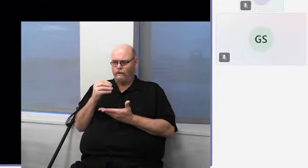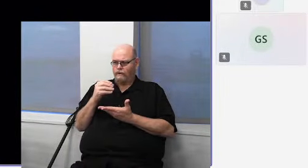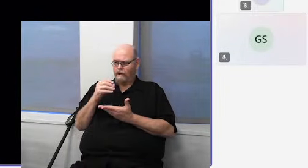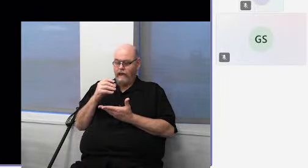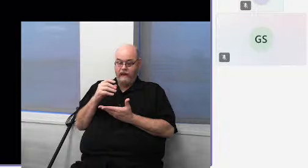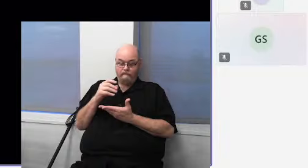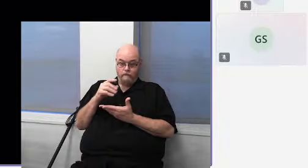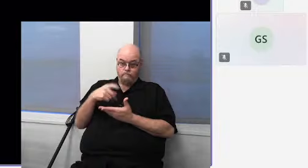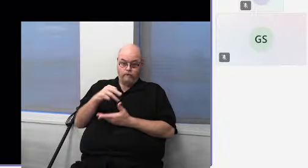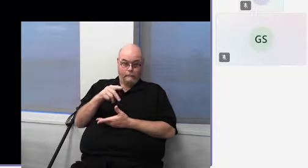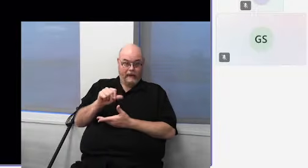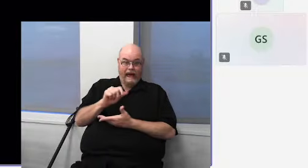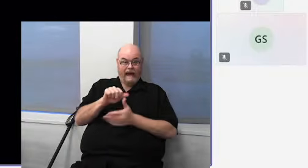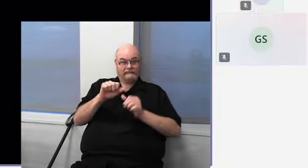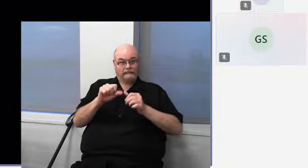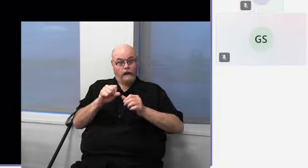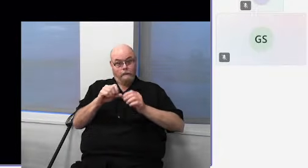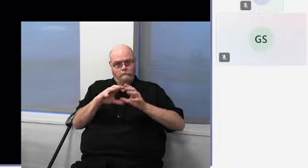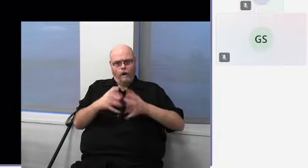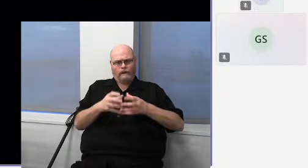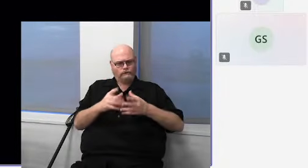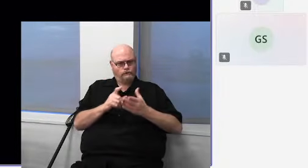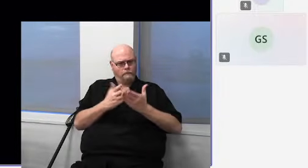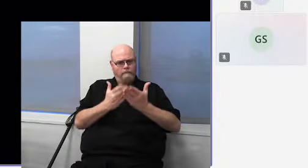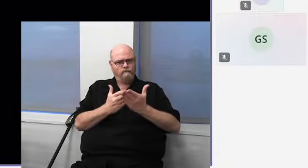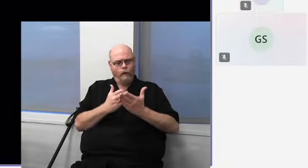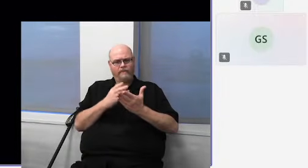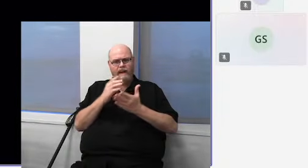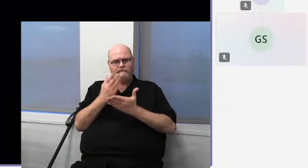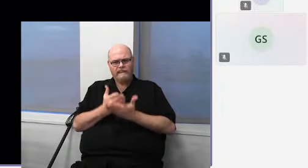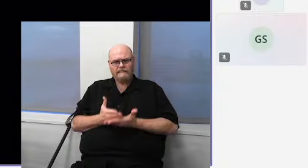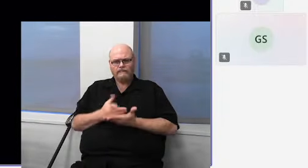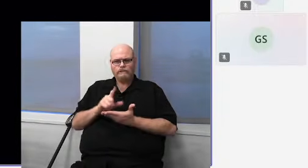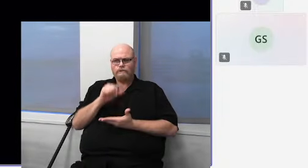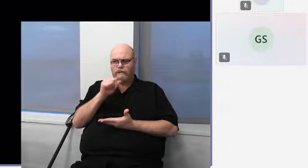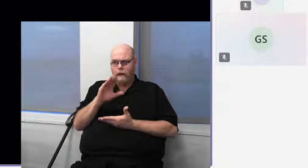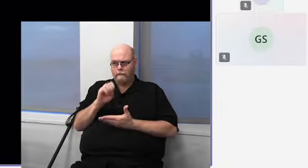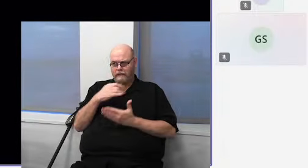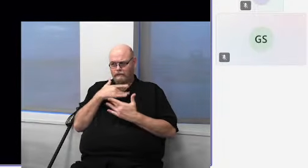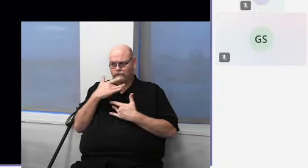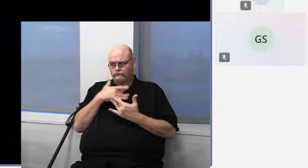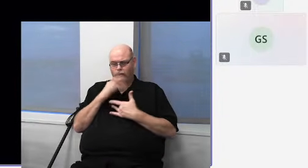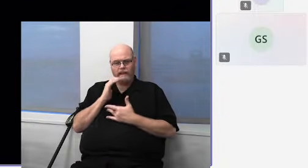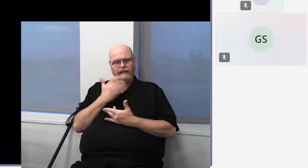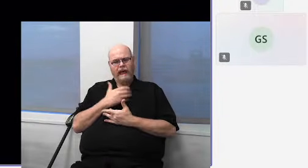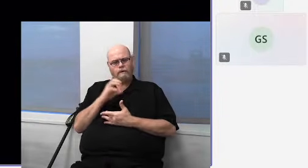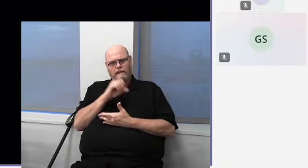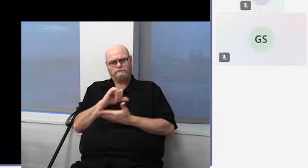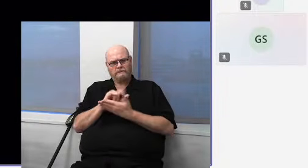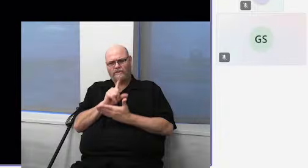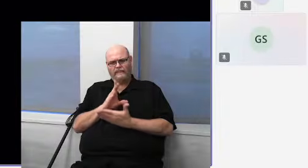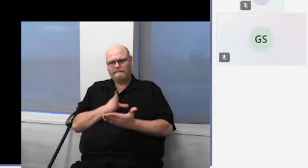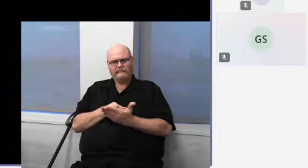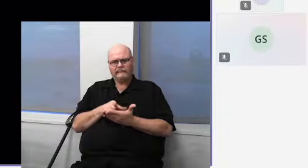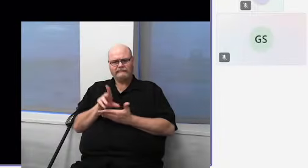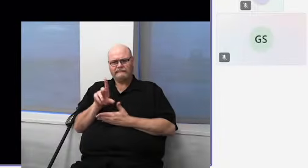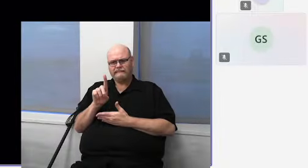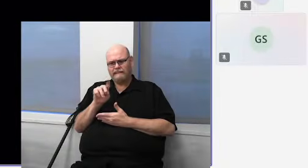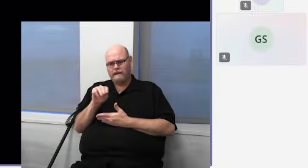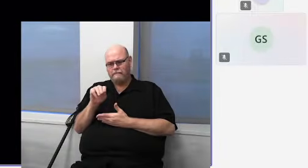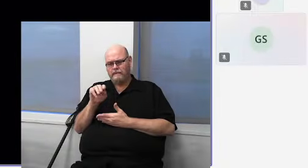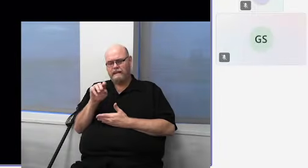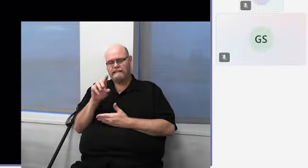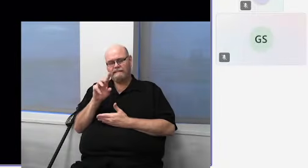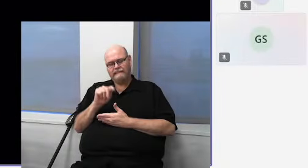if there's a concern that PREPA as a party should put forward evidence, that should not be a concern. And in our estimation, it's against